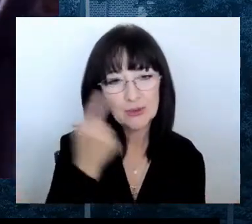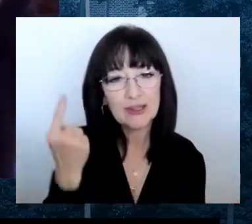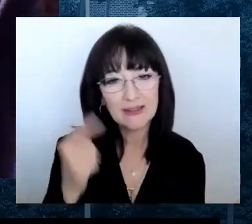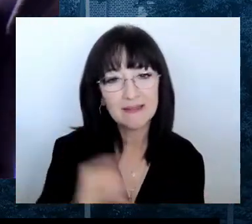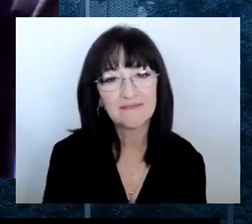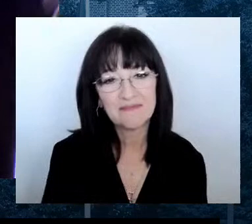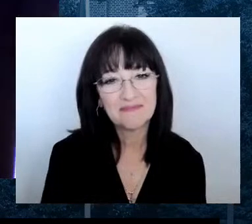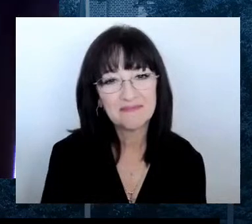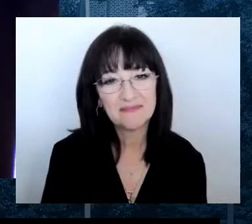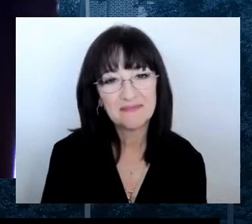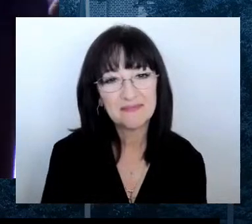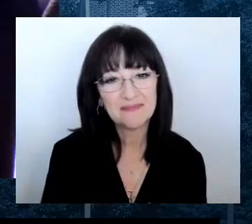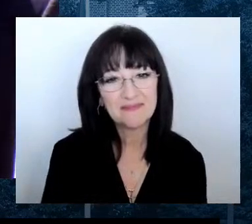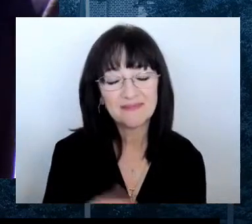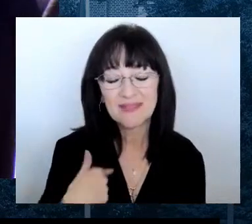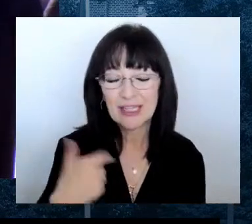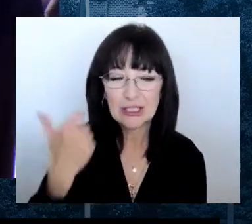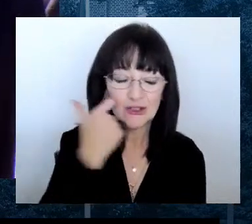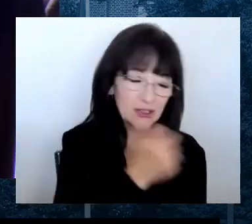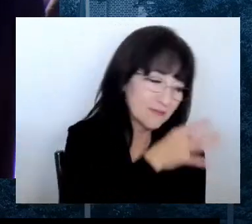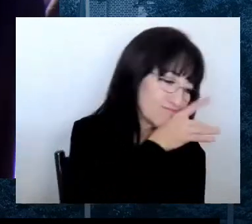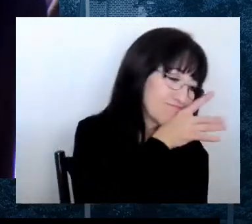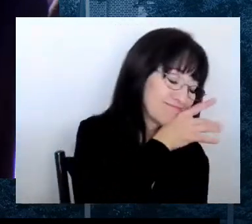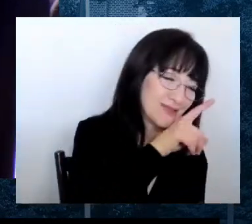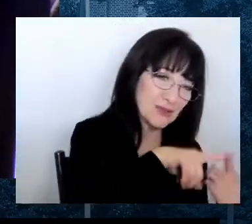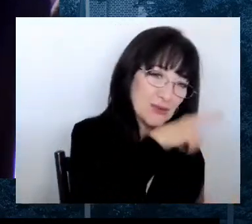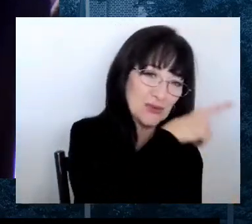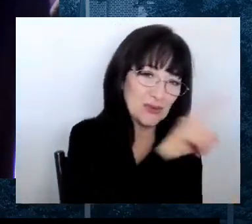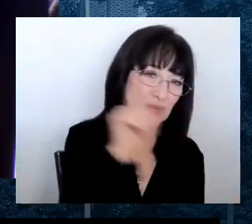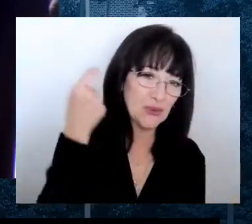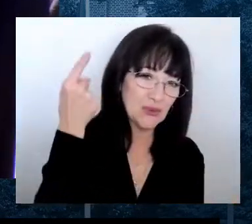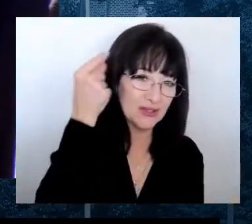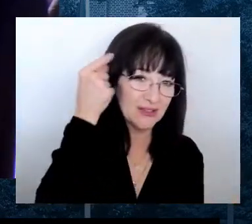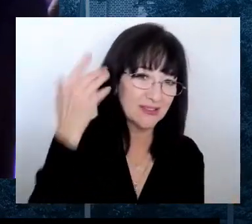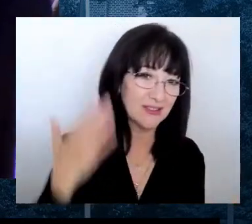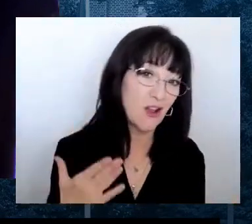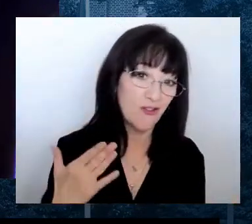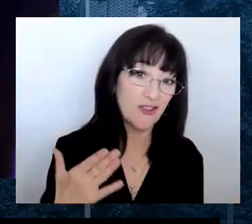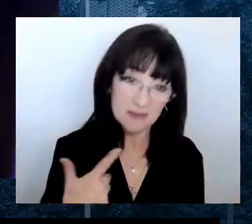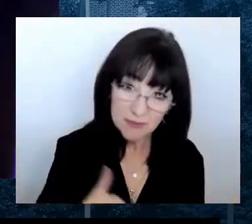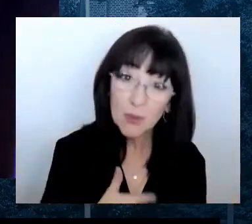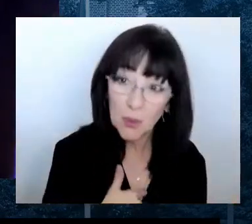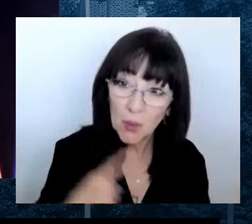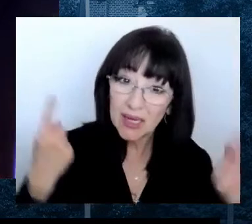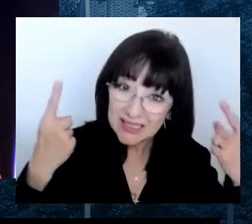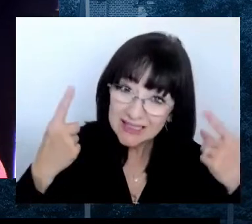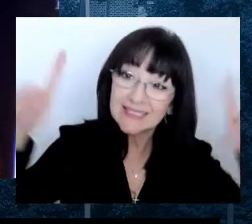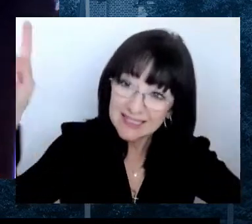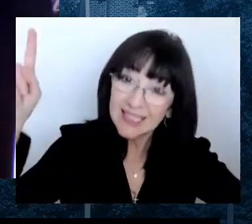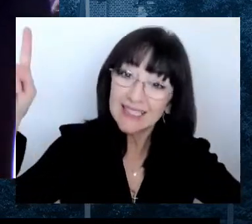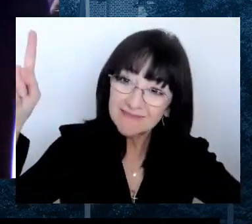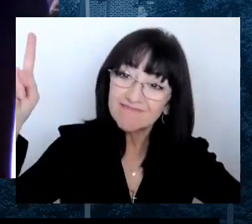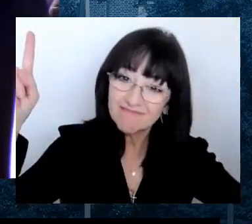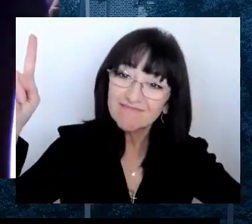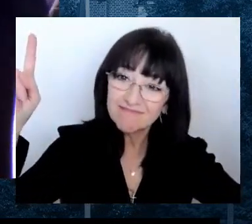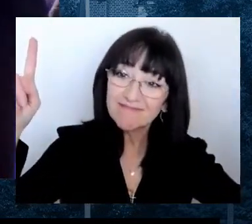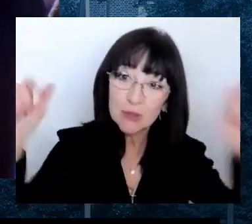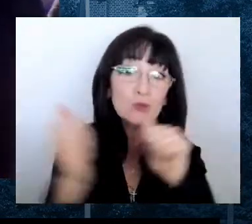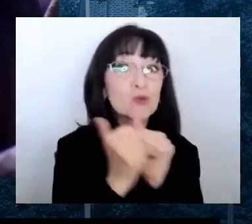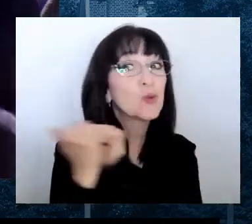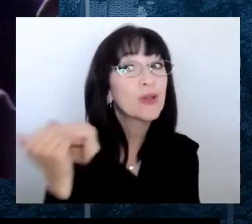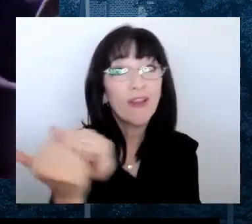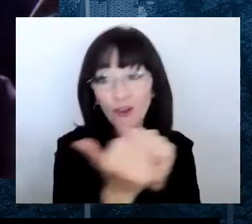I was just whispering with the governor, and we did it, and we did it together. So